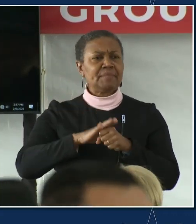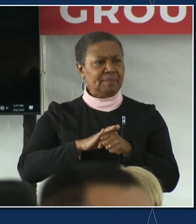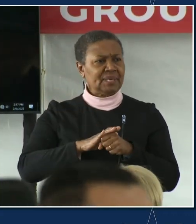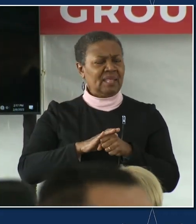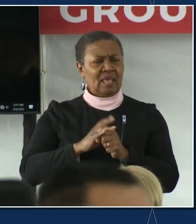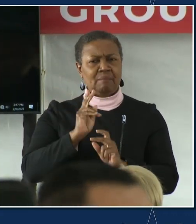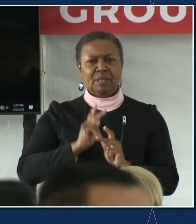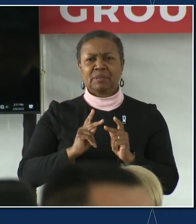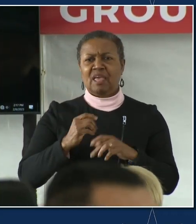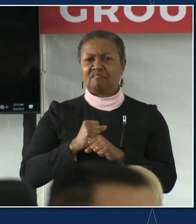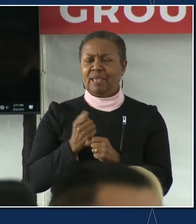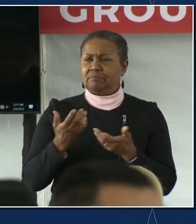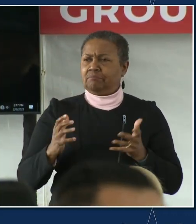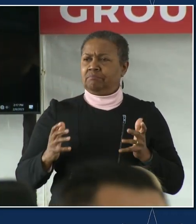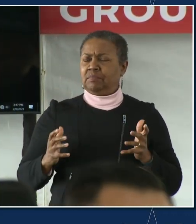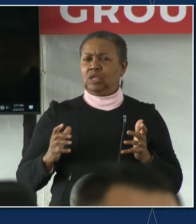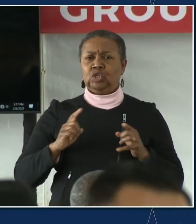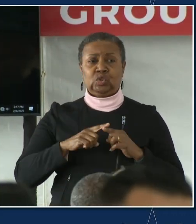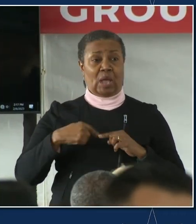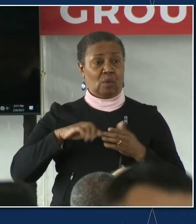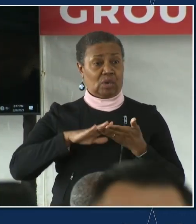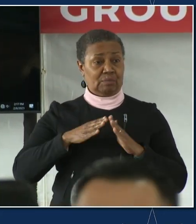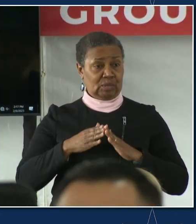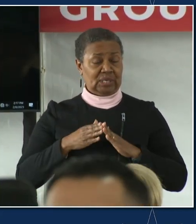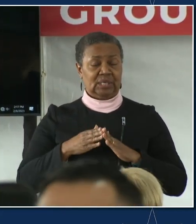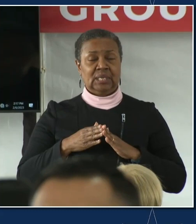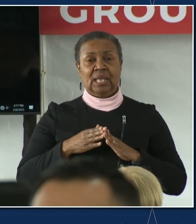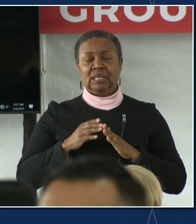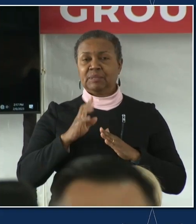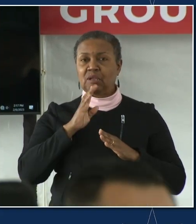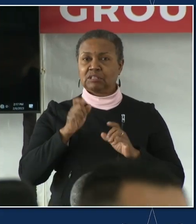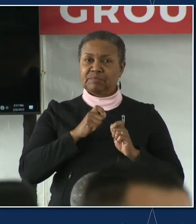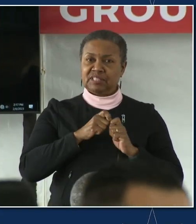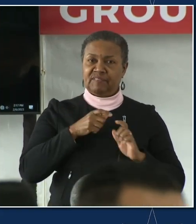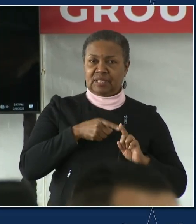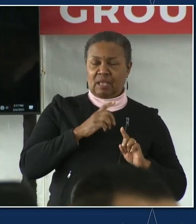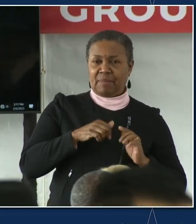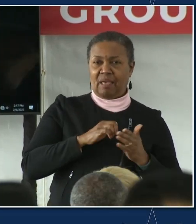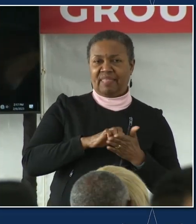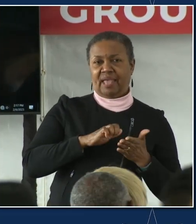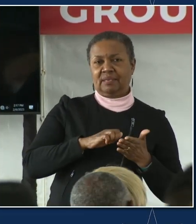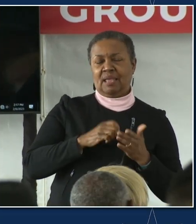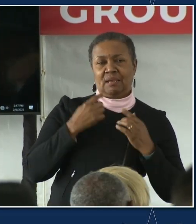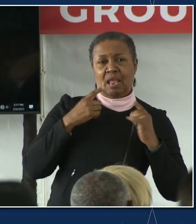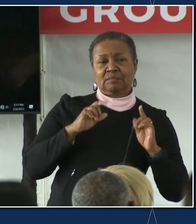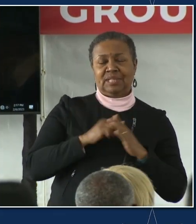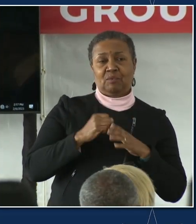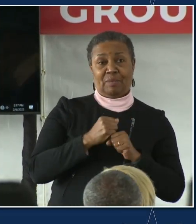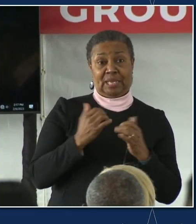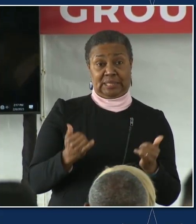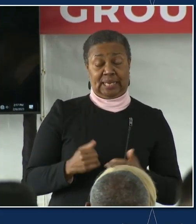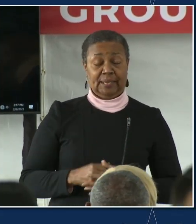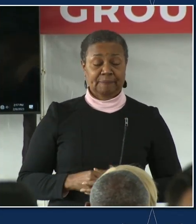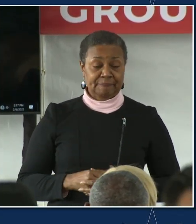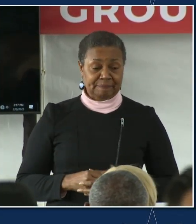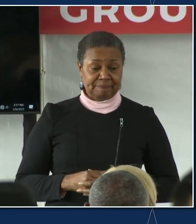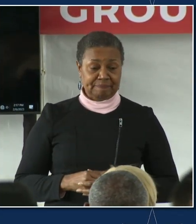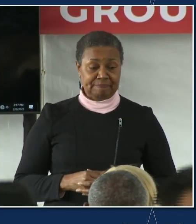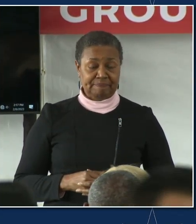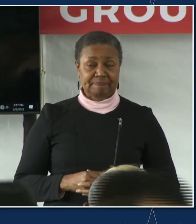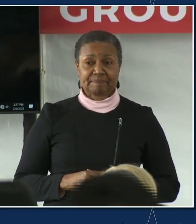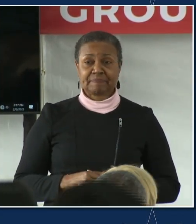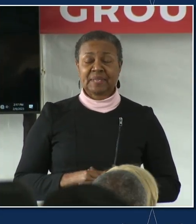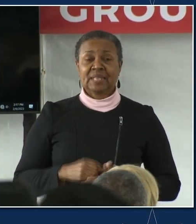so many people have made to our community. And let me talk specifically about the announcement that we're making here today.